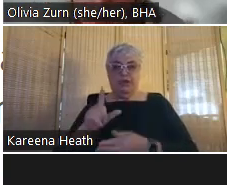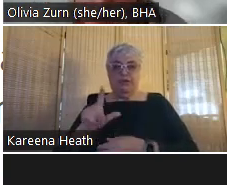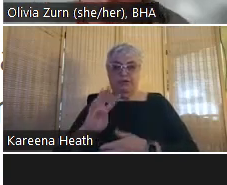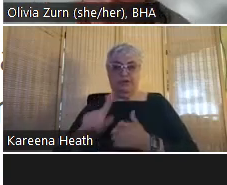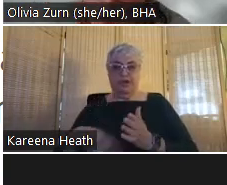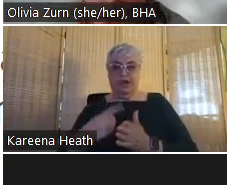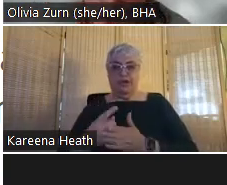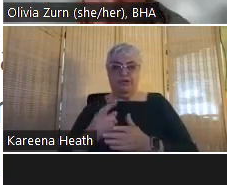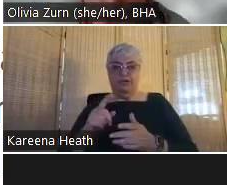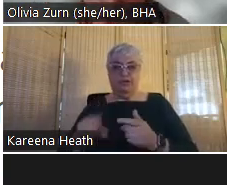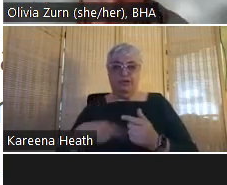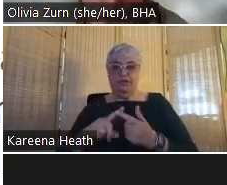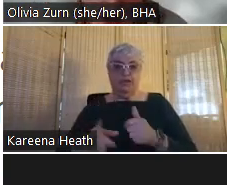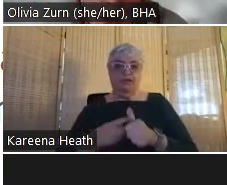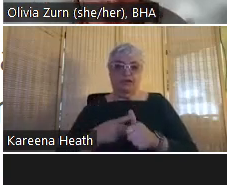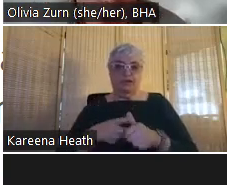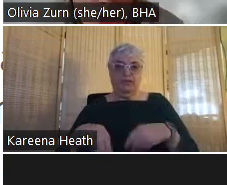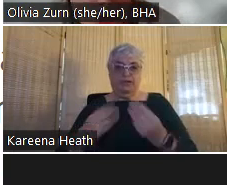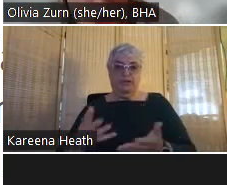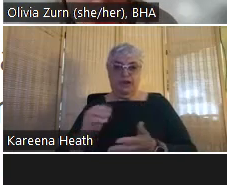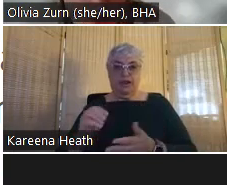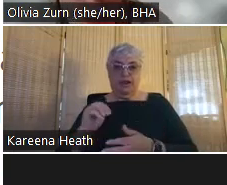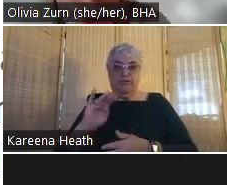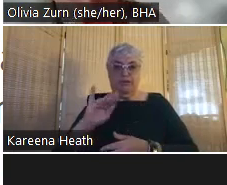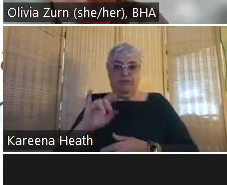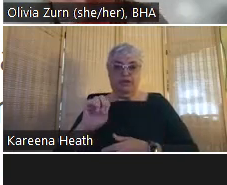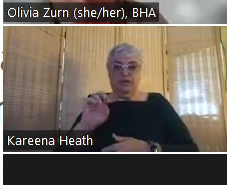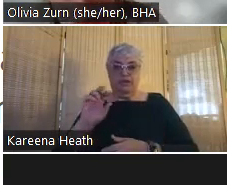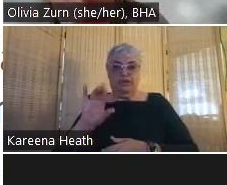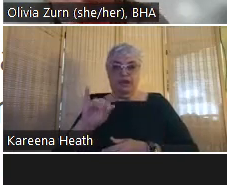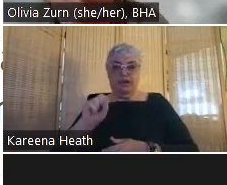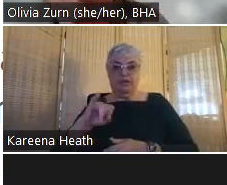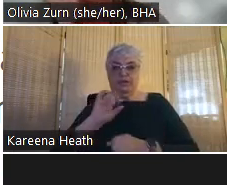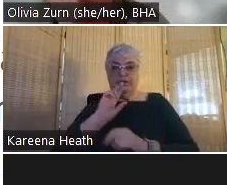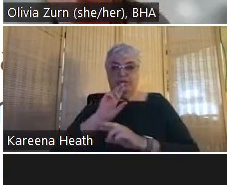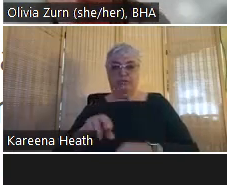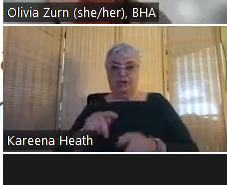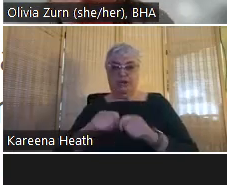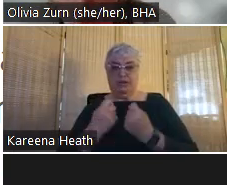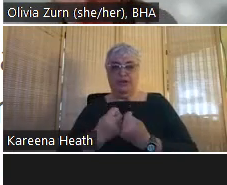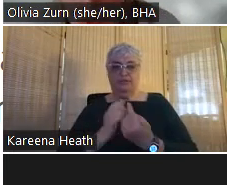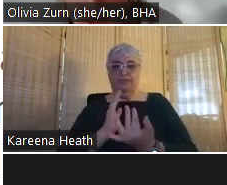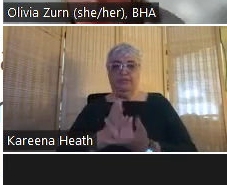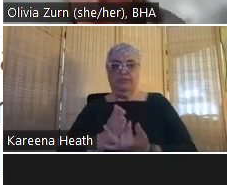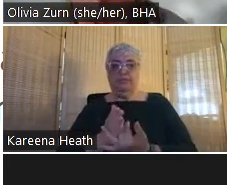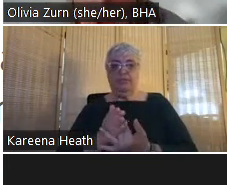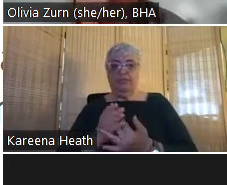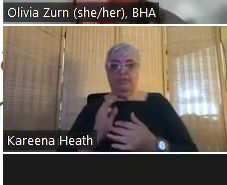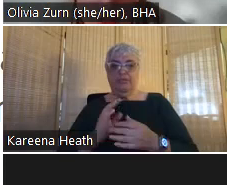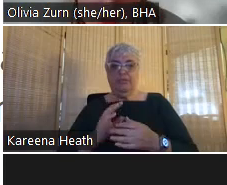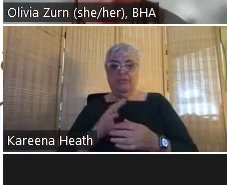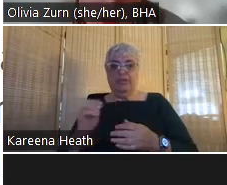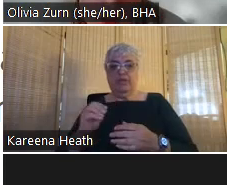from when services were provided. And mobile crisis response teams will provide brief intervention, stabilization,